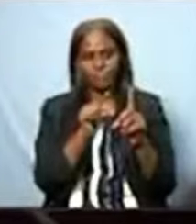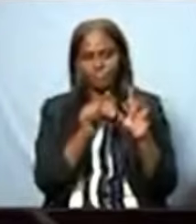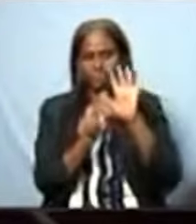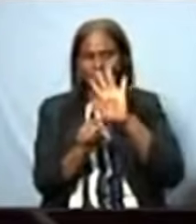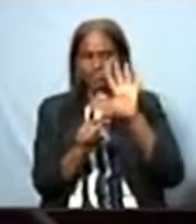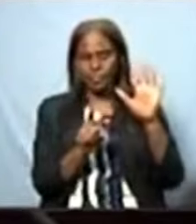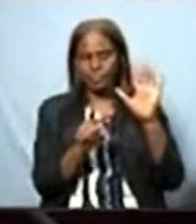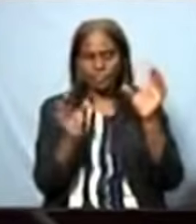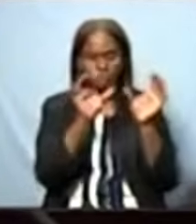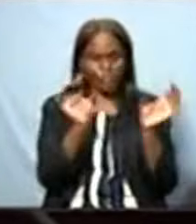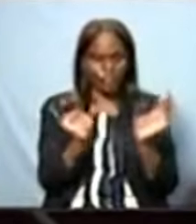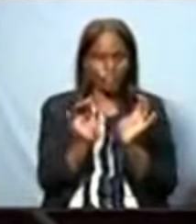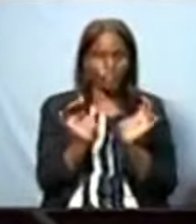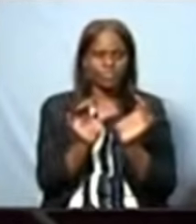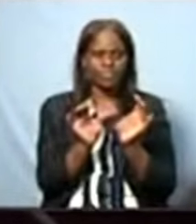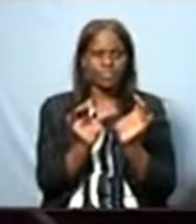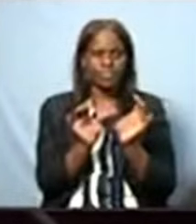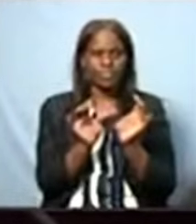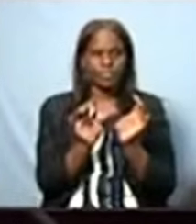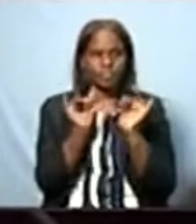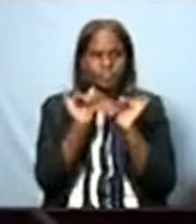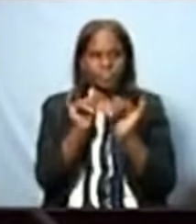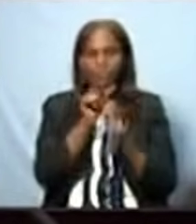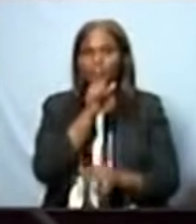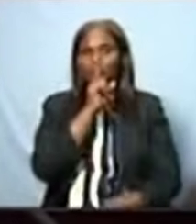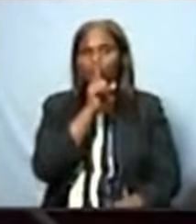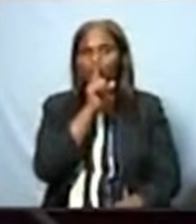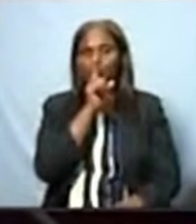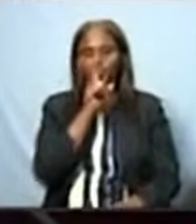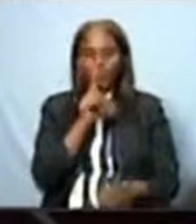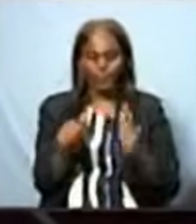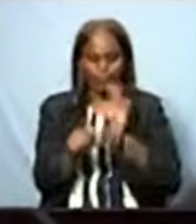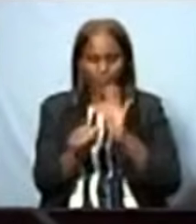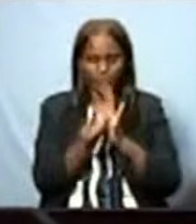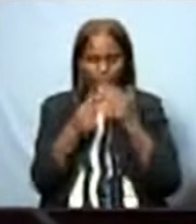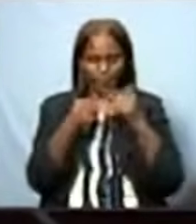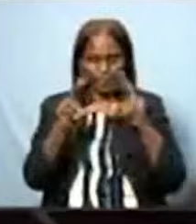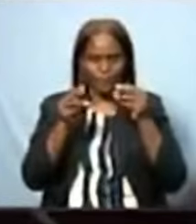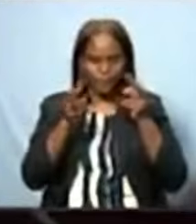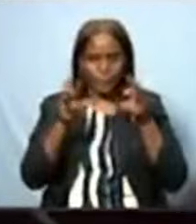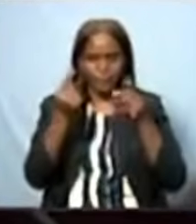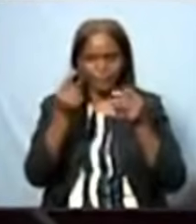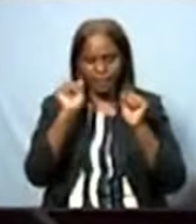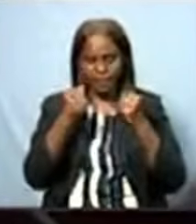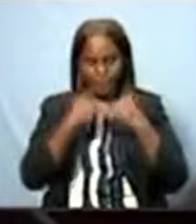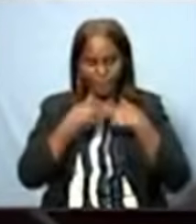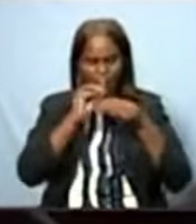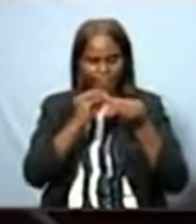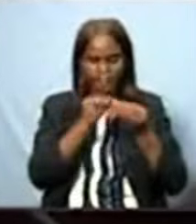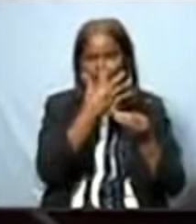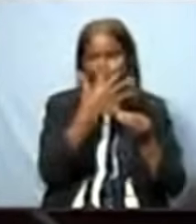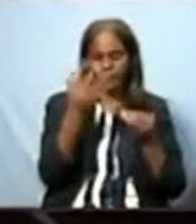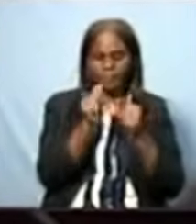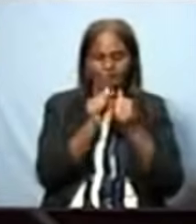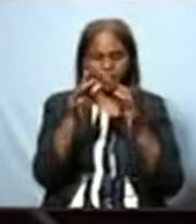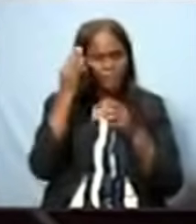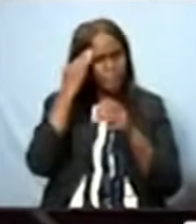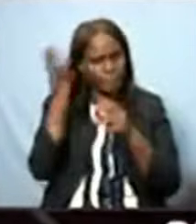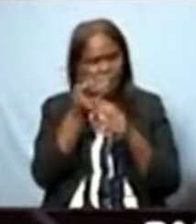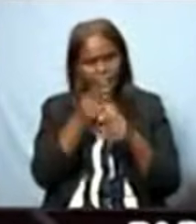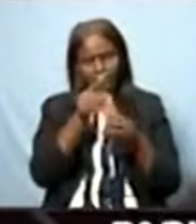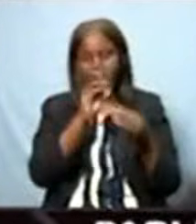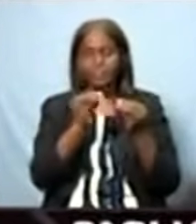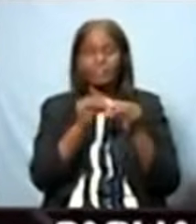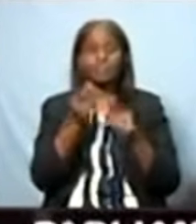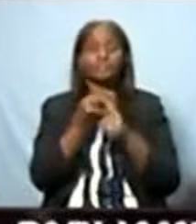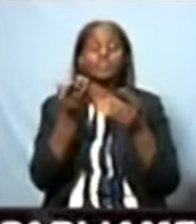55 constituencies remains a secret, and there is no way one can come up with a number 55 without knowing where that number is